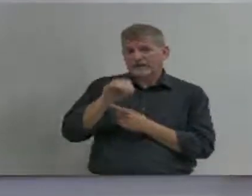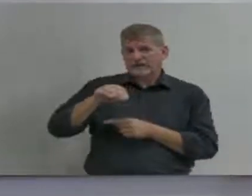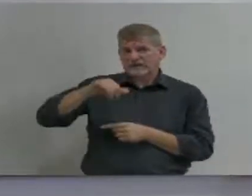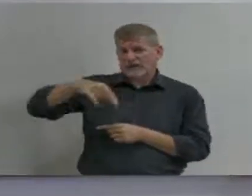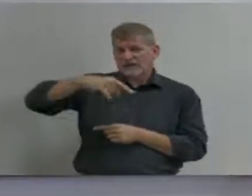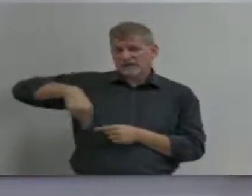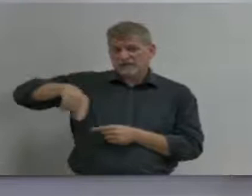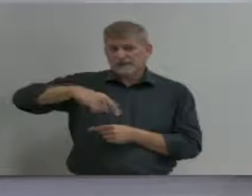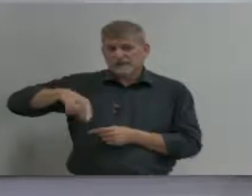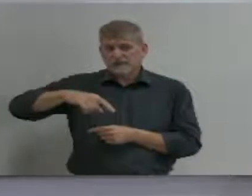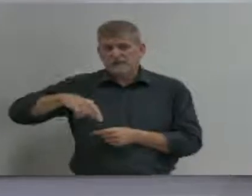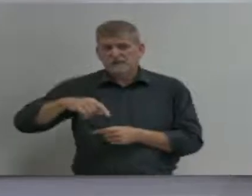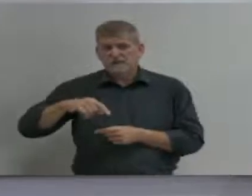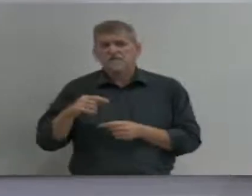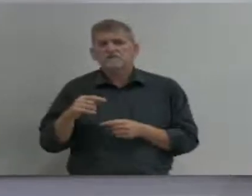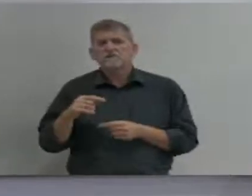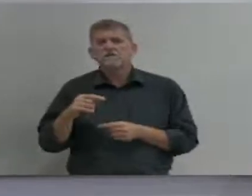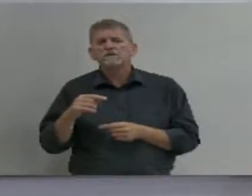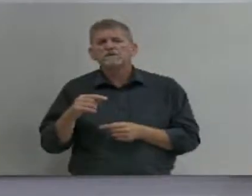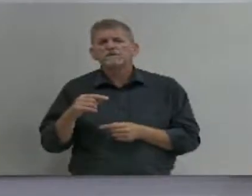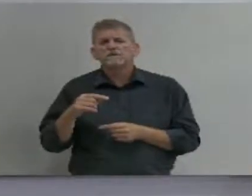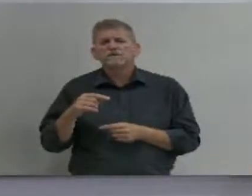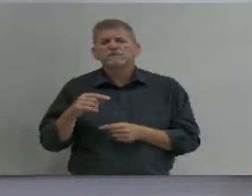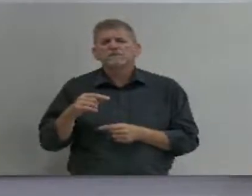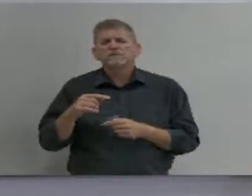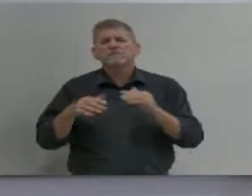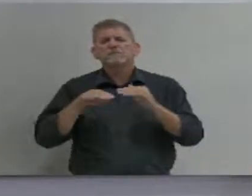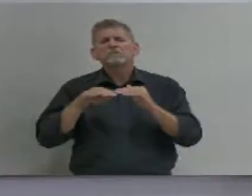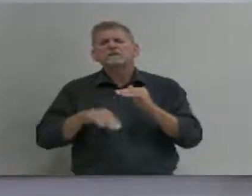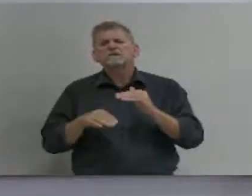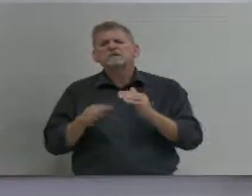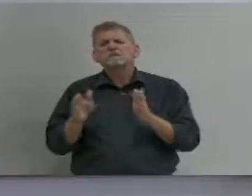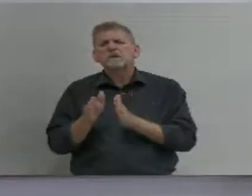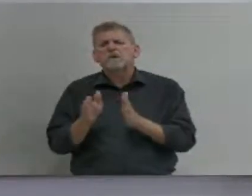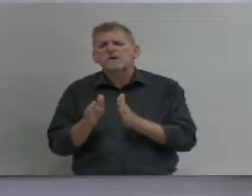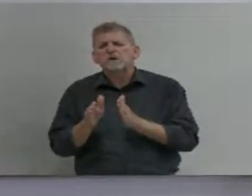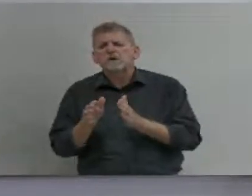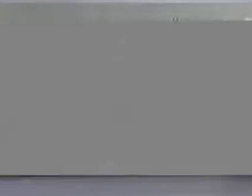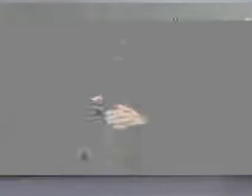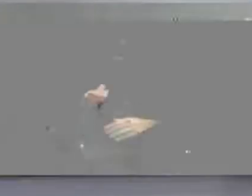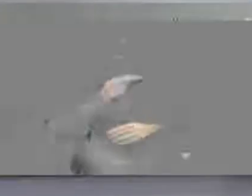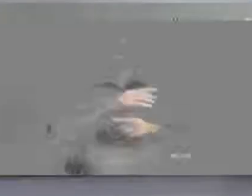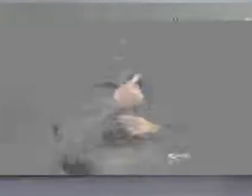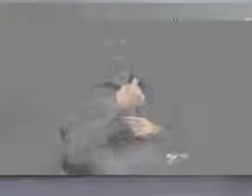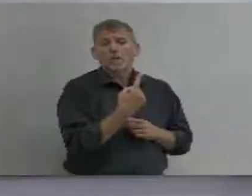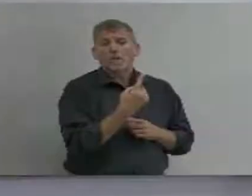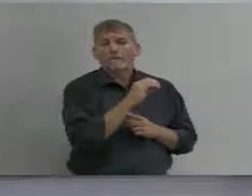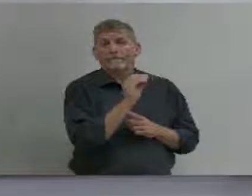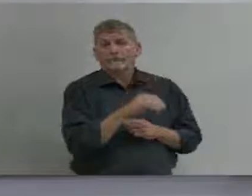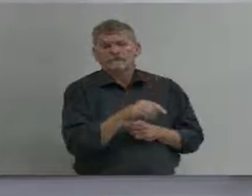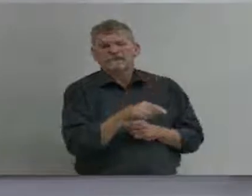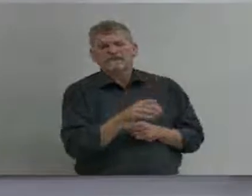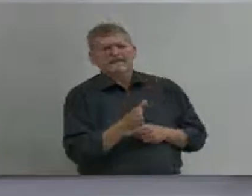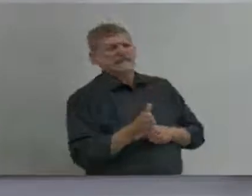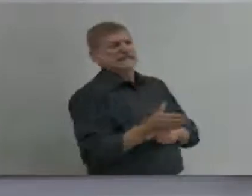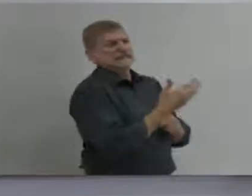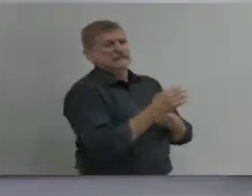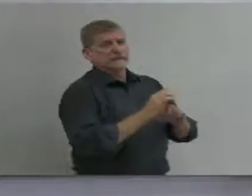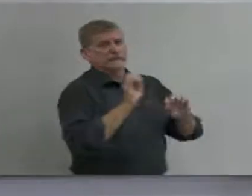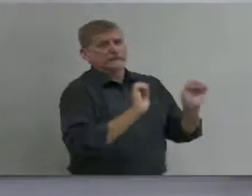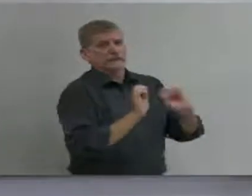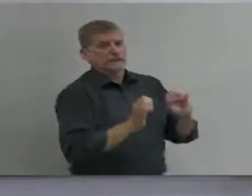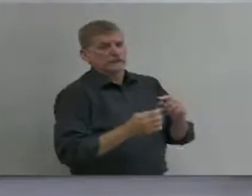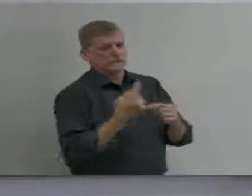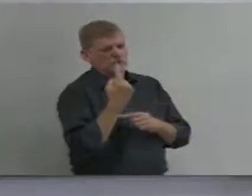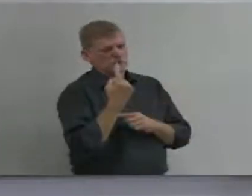moderate, and then we have less than 1% that required urgent care or ER evaluation and returned back to the isolation